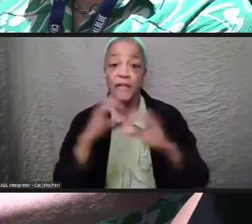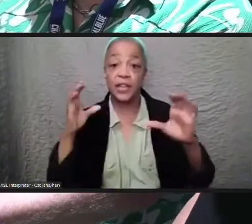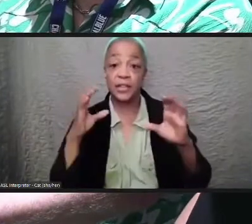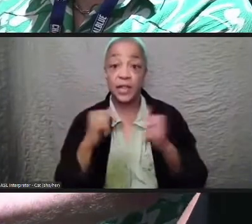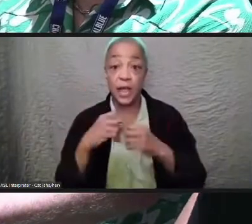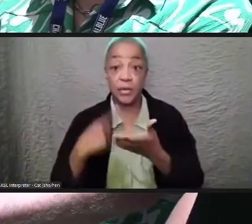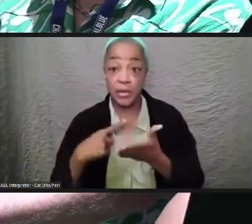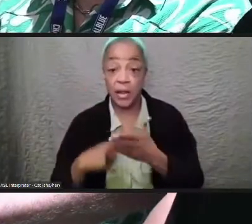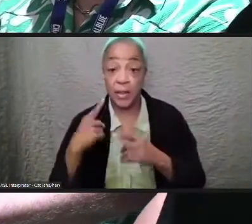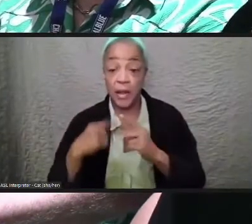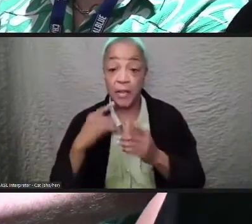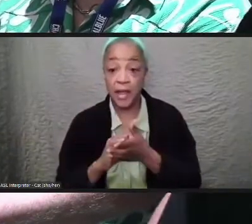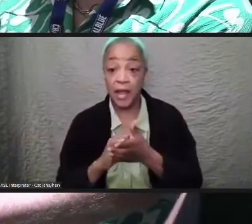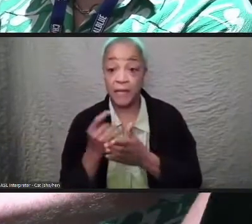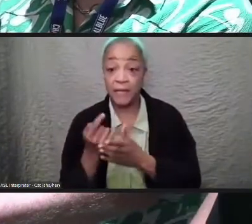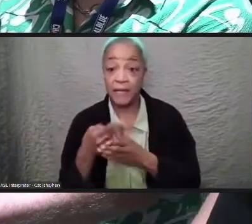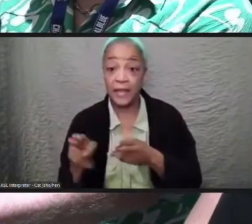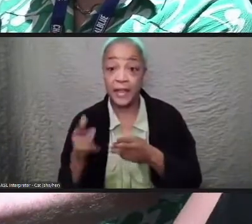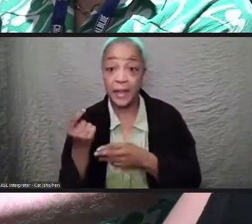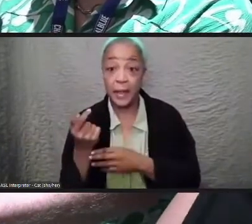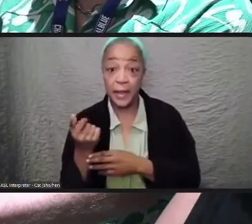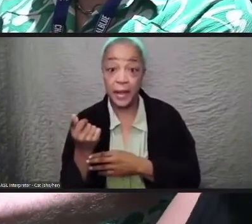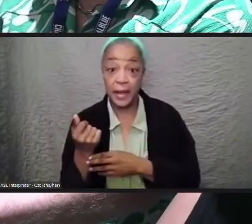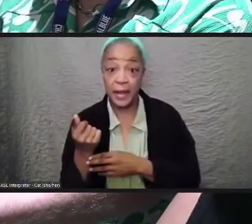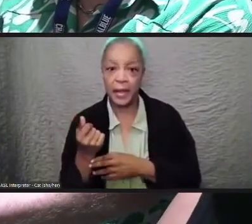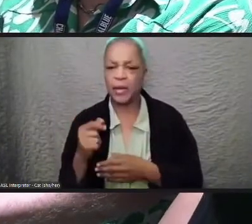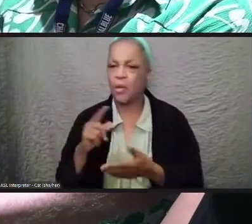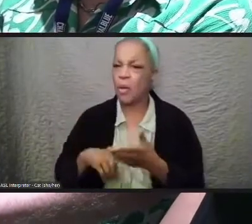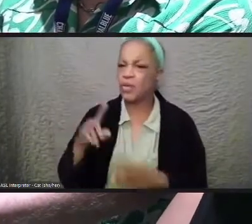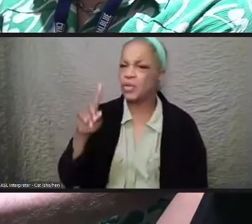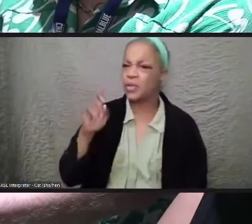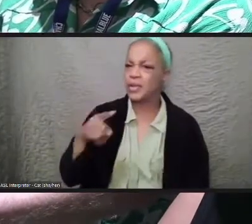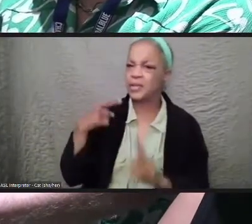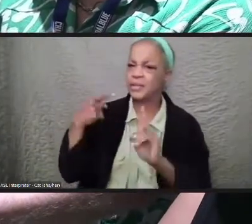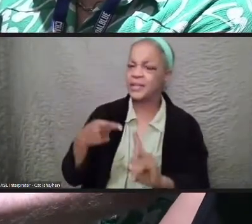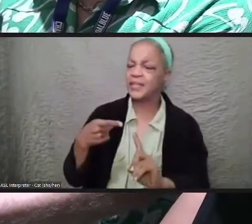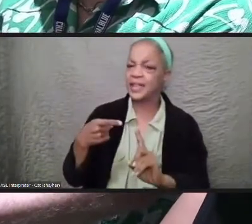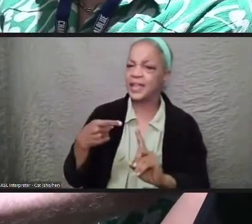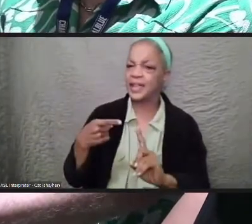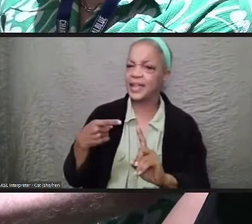that for a little bit? What was the question specifically?